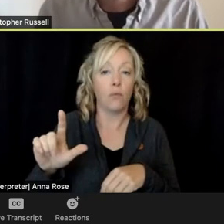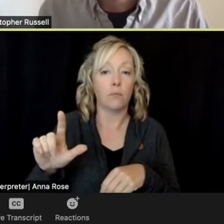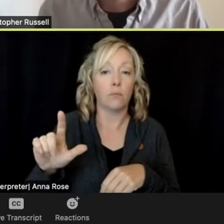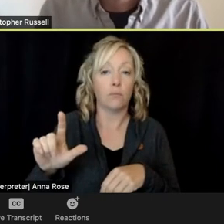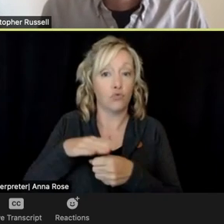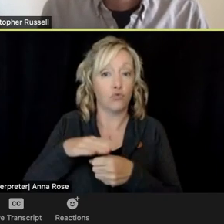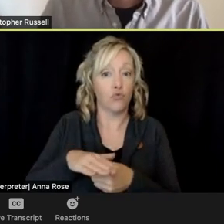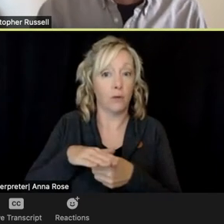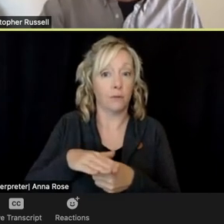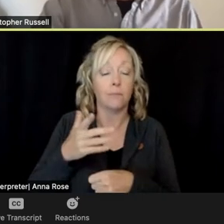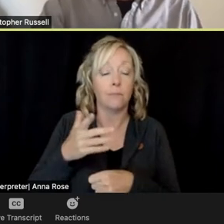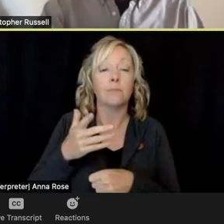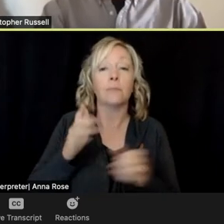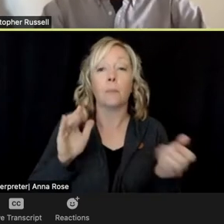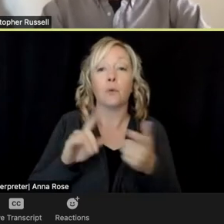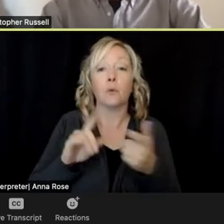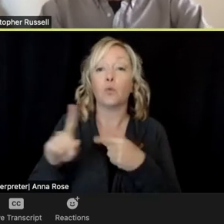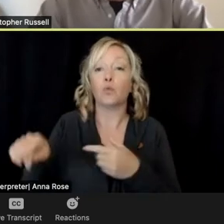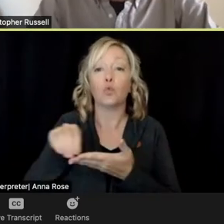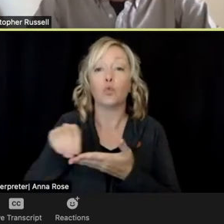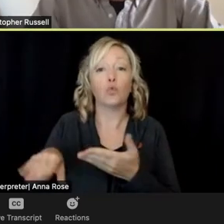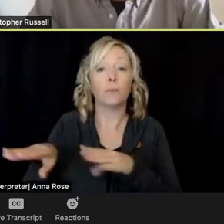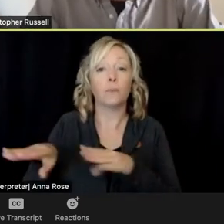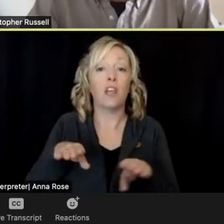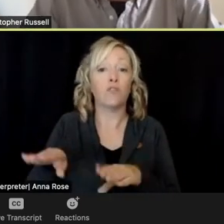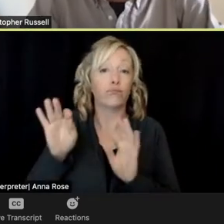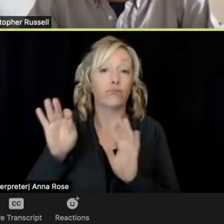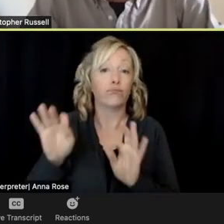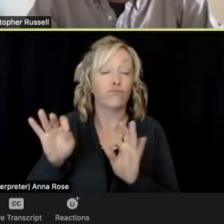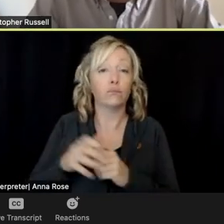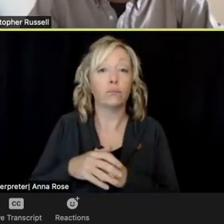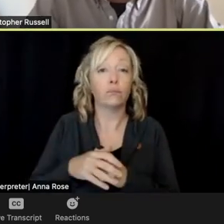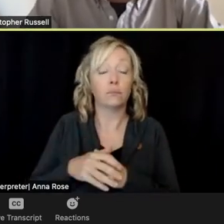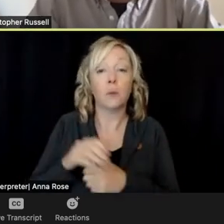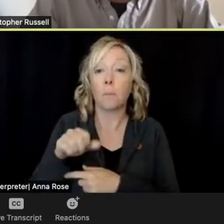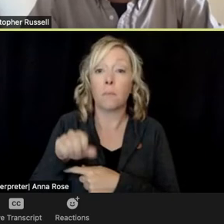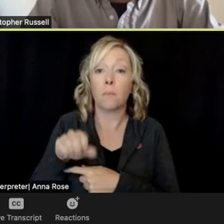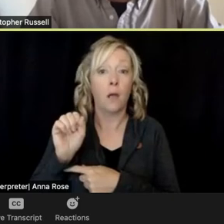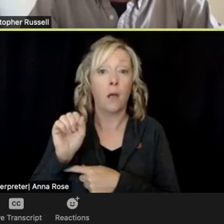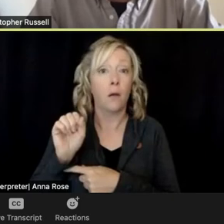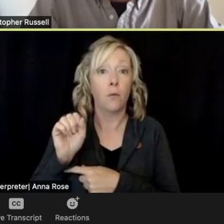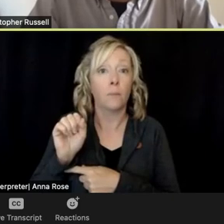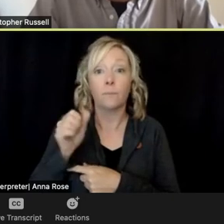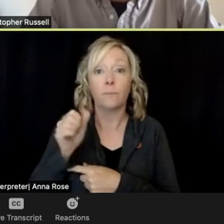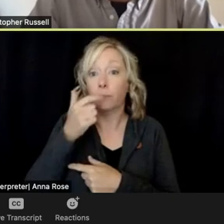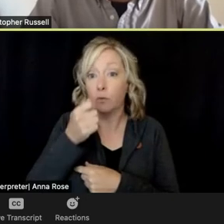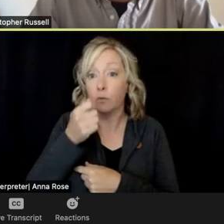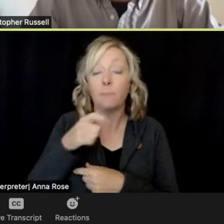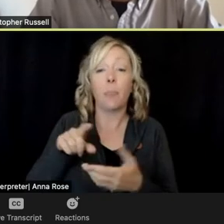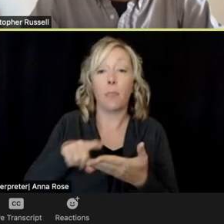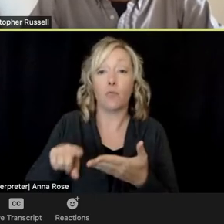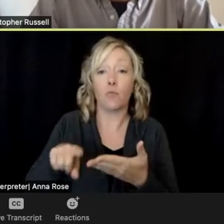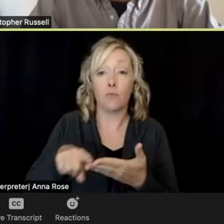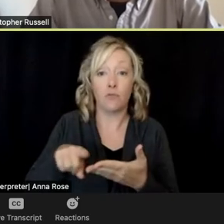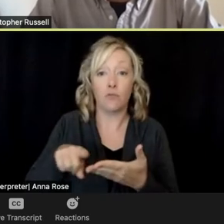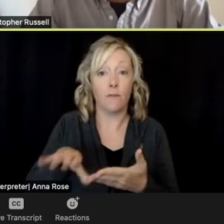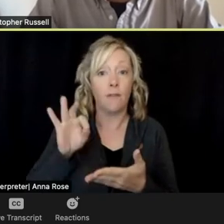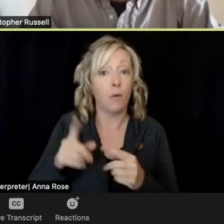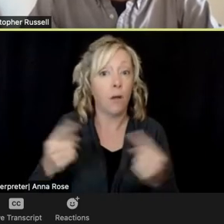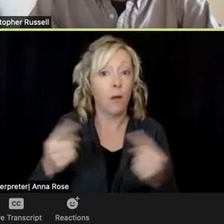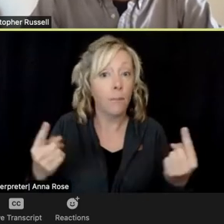those behaviors. Okay, and what was really interesting about this is that the study actually found the